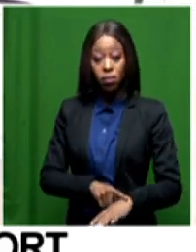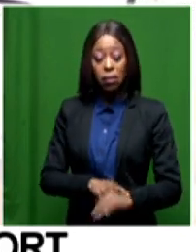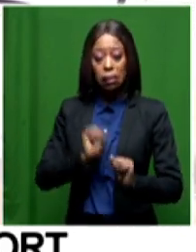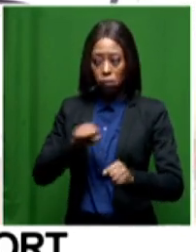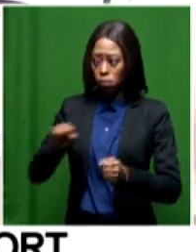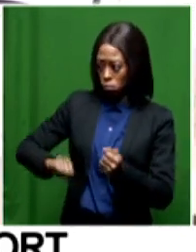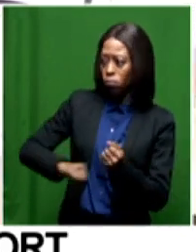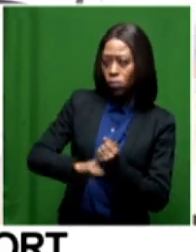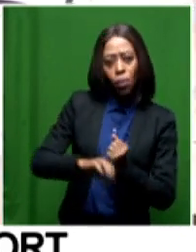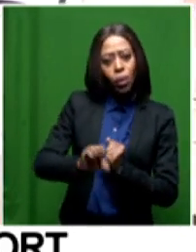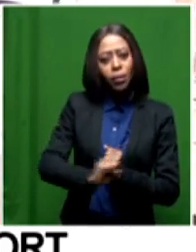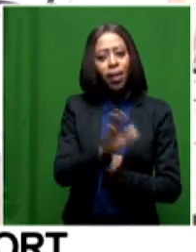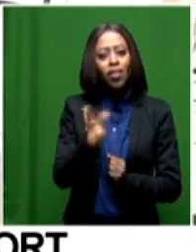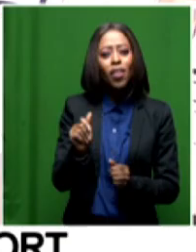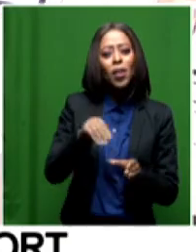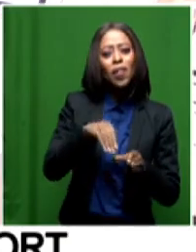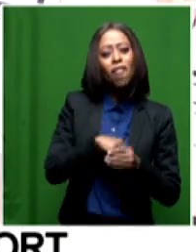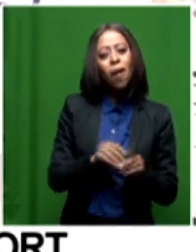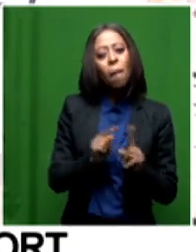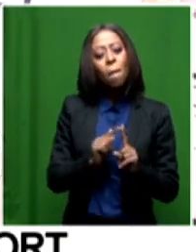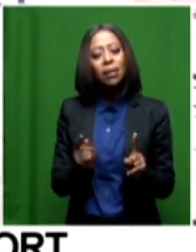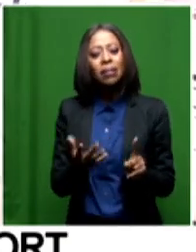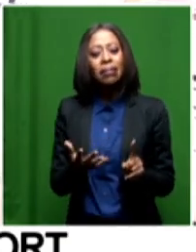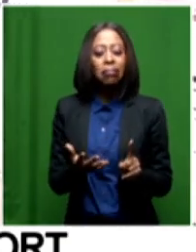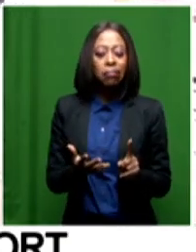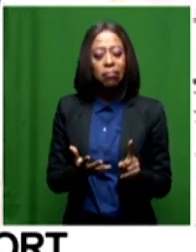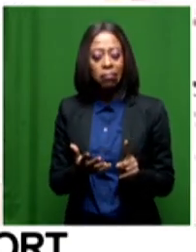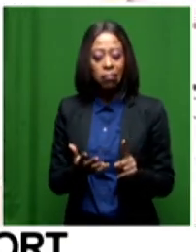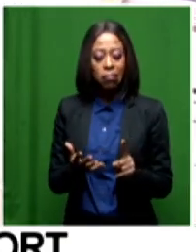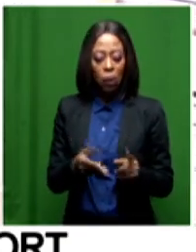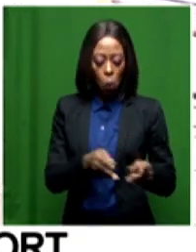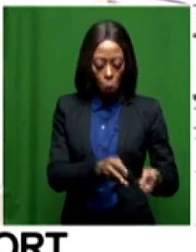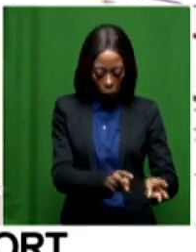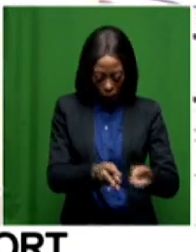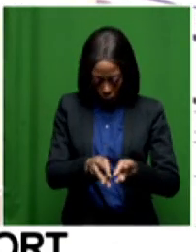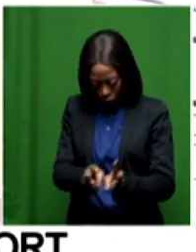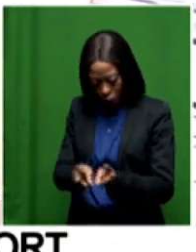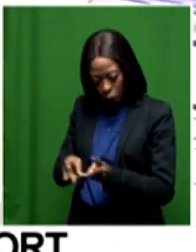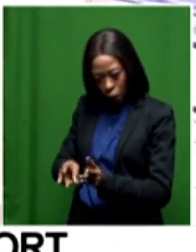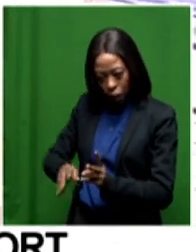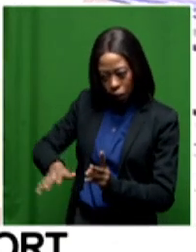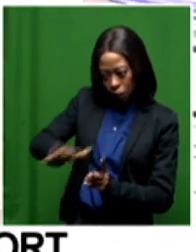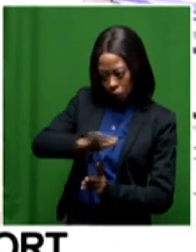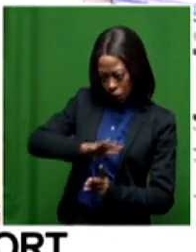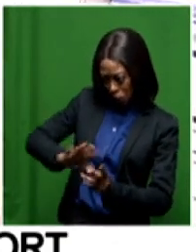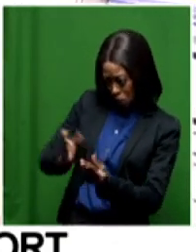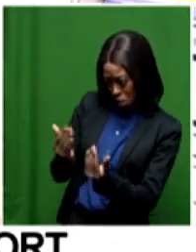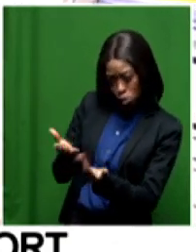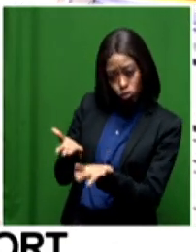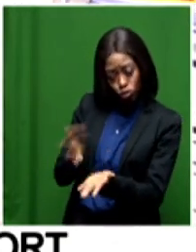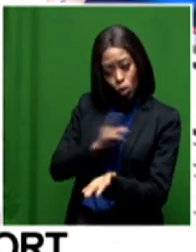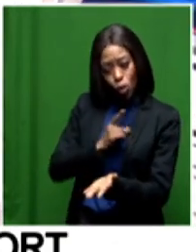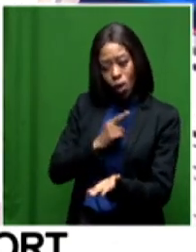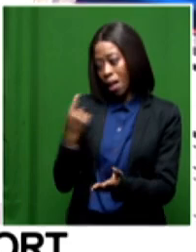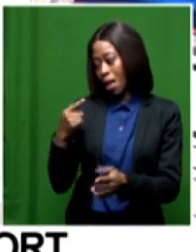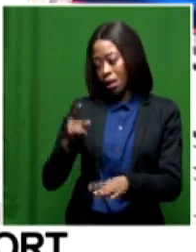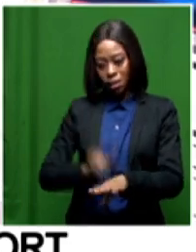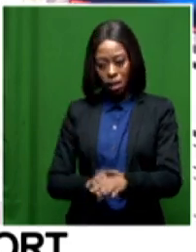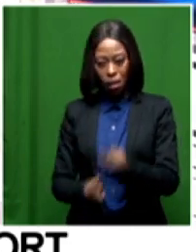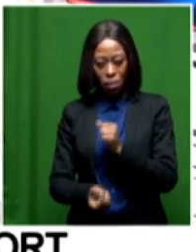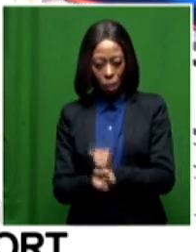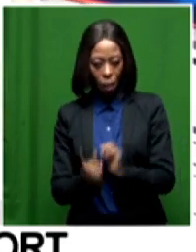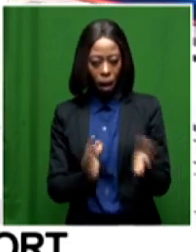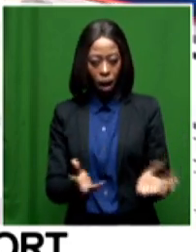South Africa getting a race, but on the racetrack, it hasn't been what we expected given how last season